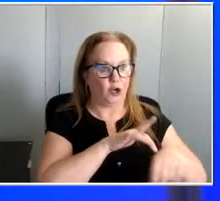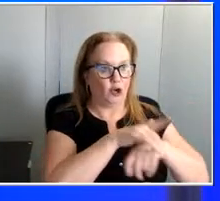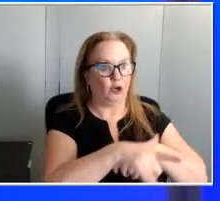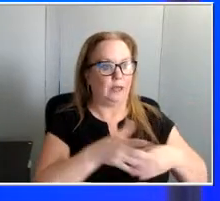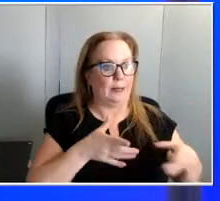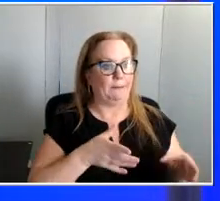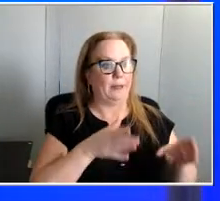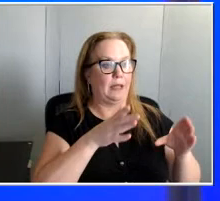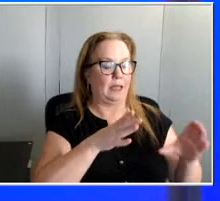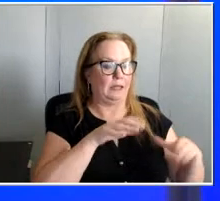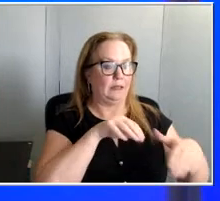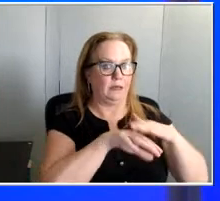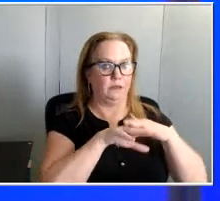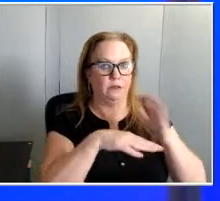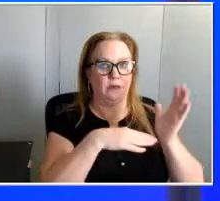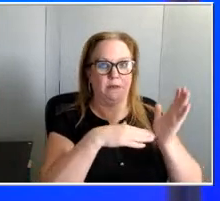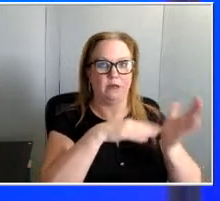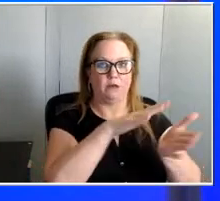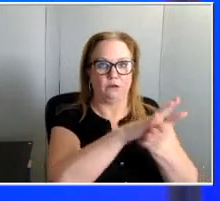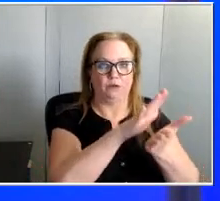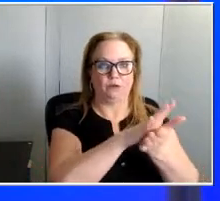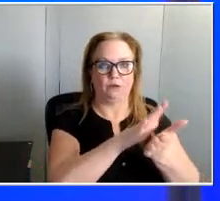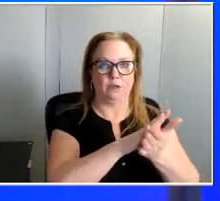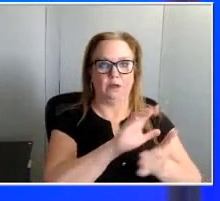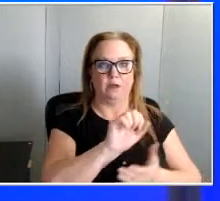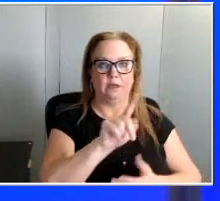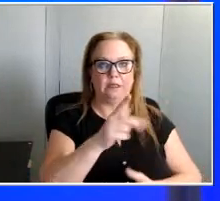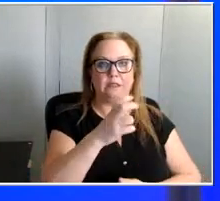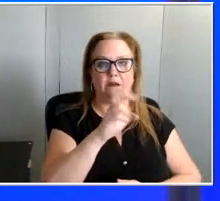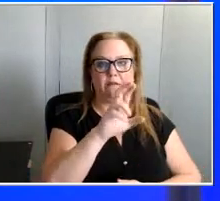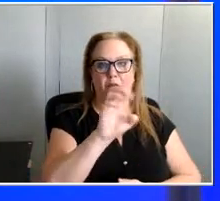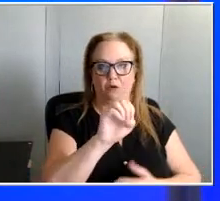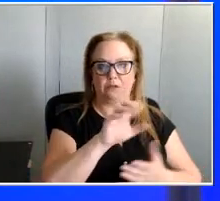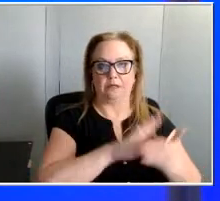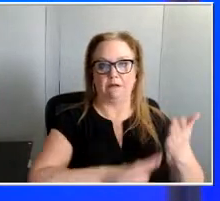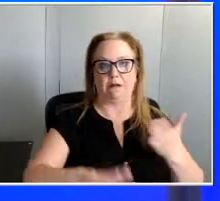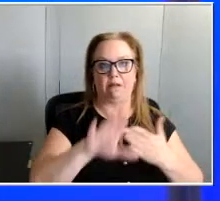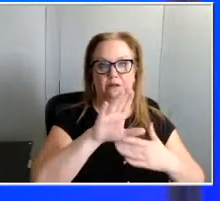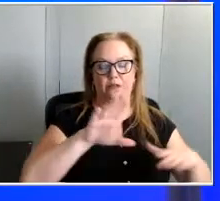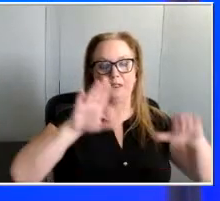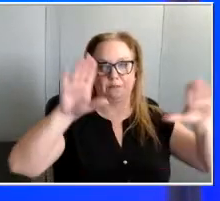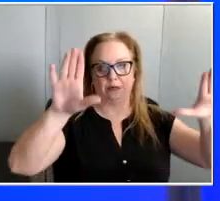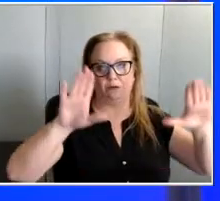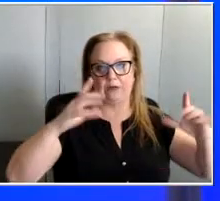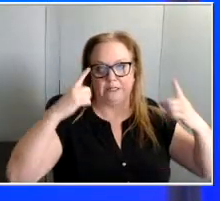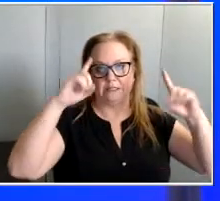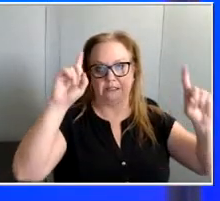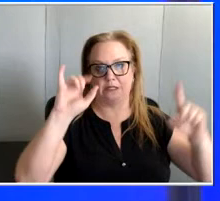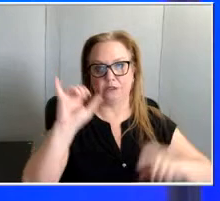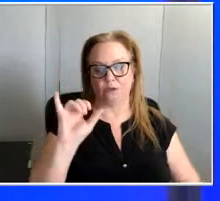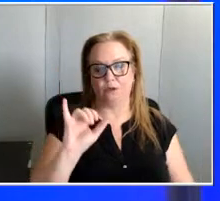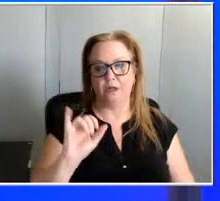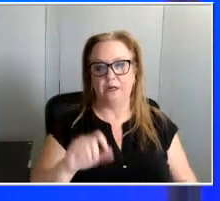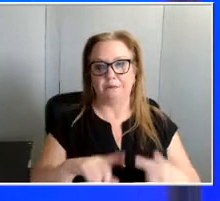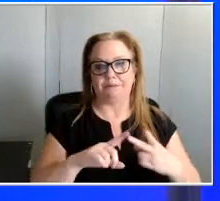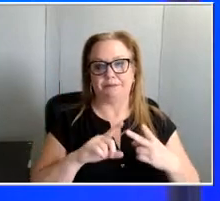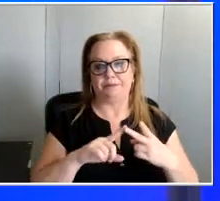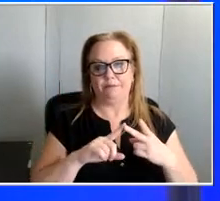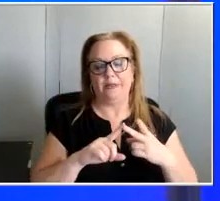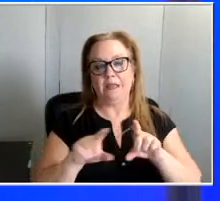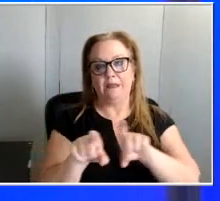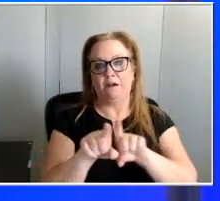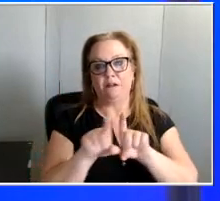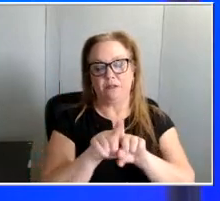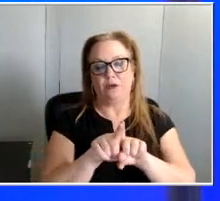toward admission to medical school as sophomores in college. And that also has been a great success story. And then finally, back